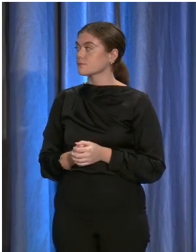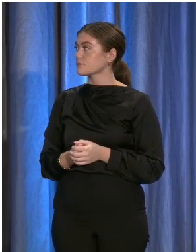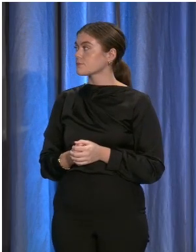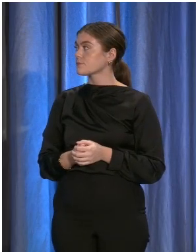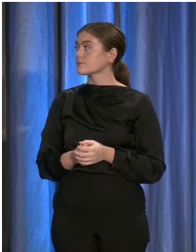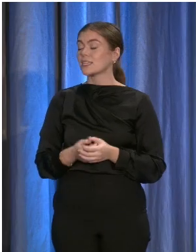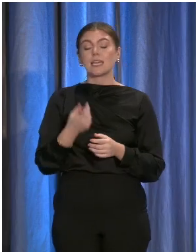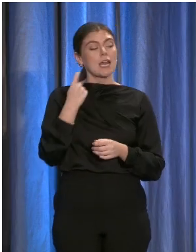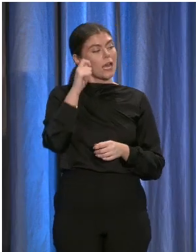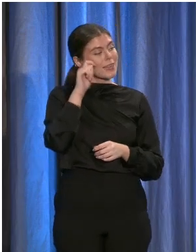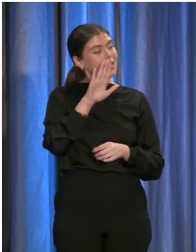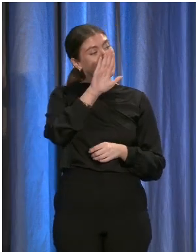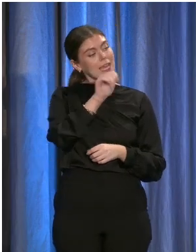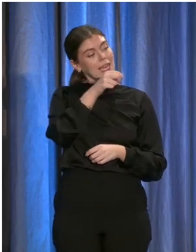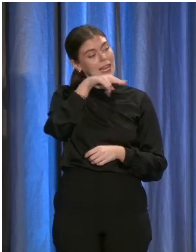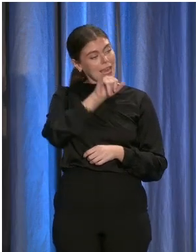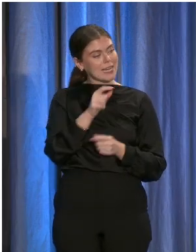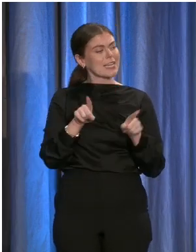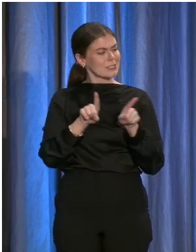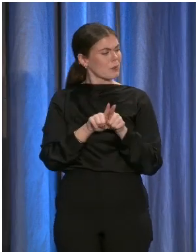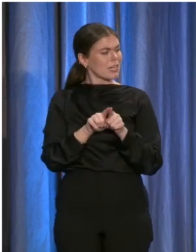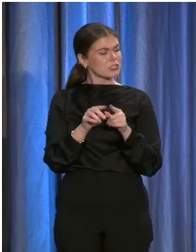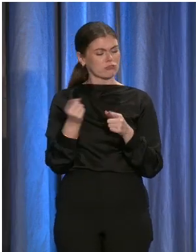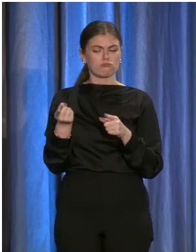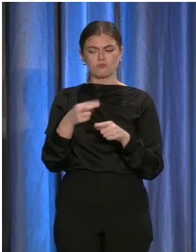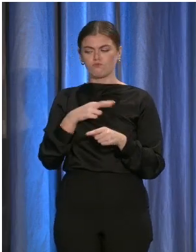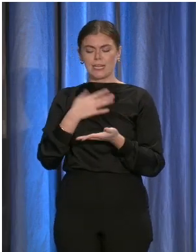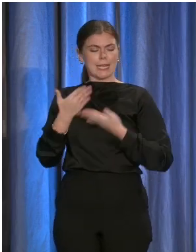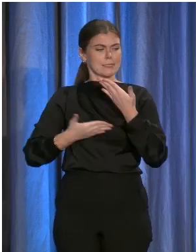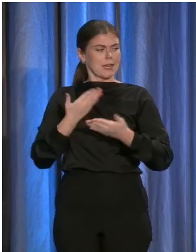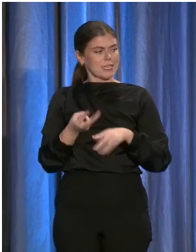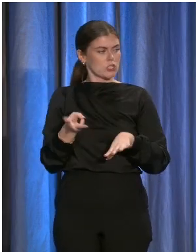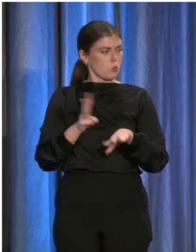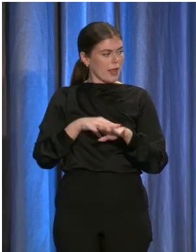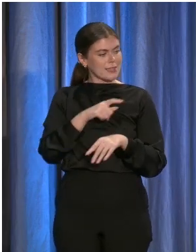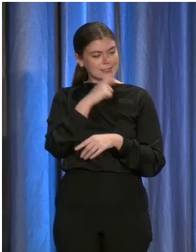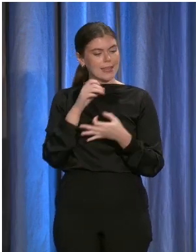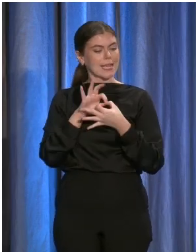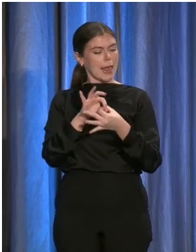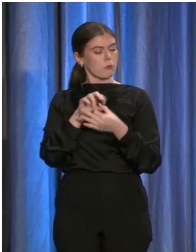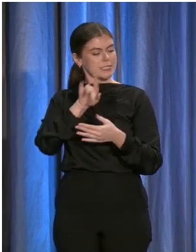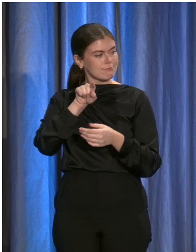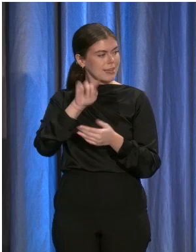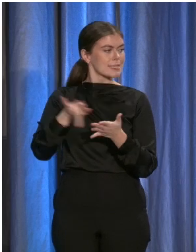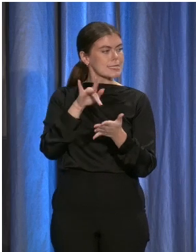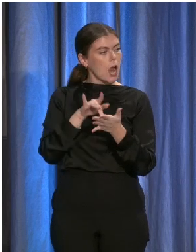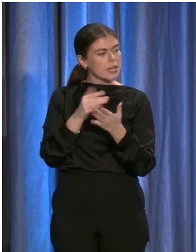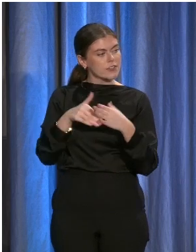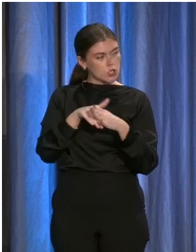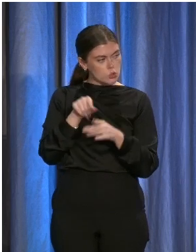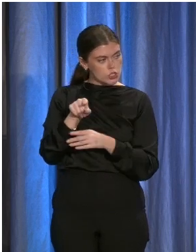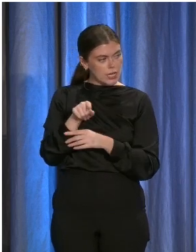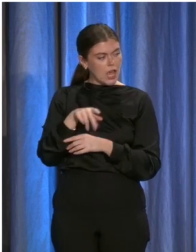Lani referred to it really well when you said that collaboration is at the heart of inclusion, and I think that